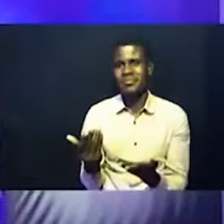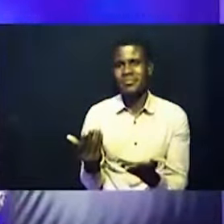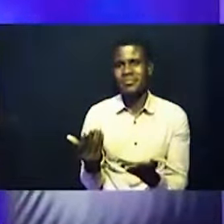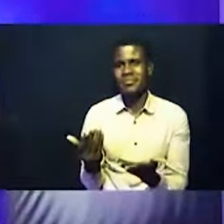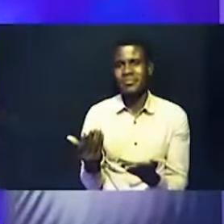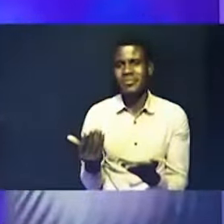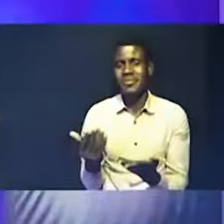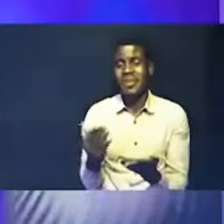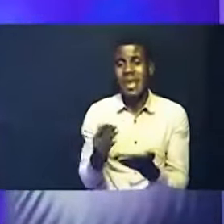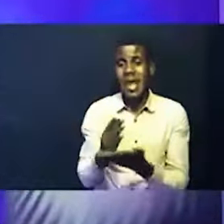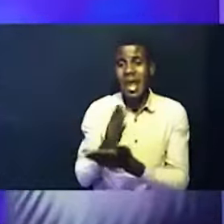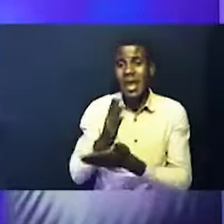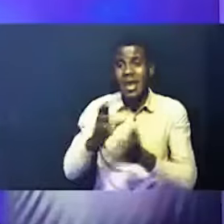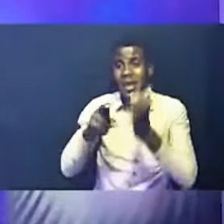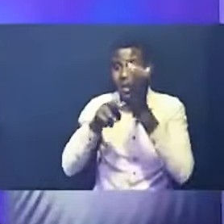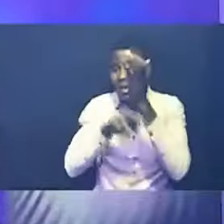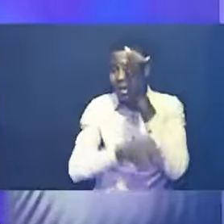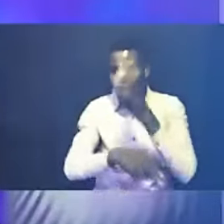very scarce